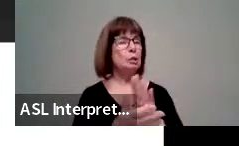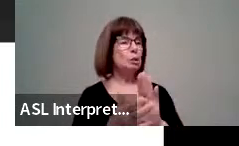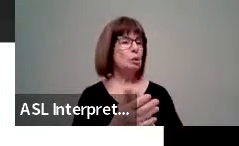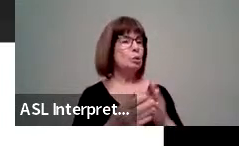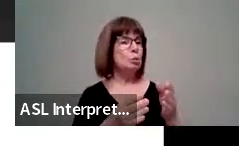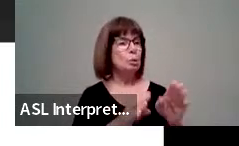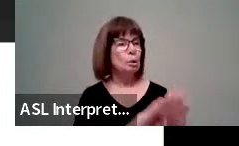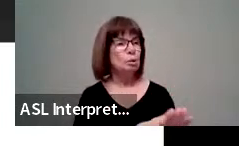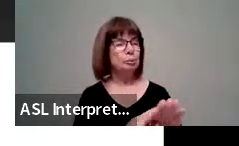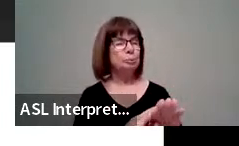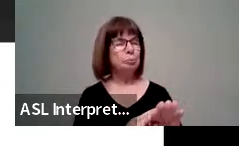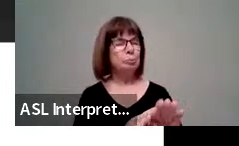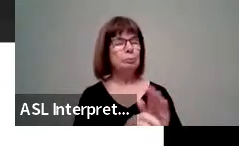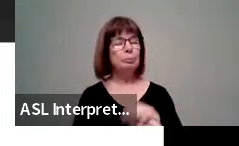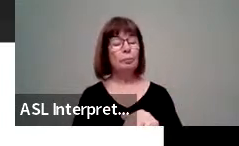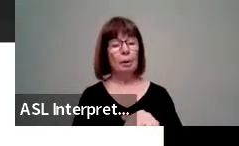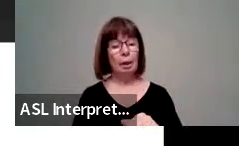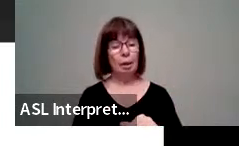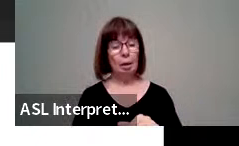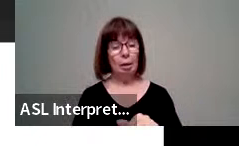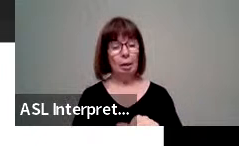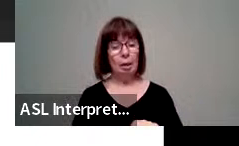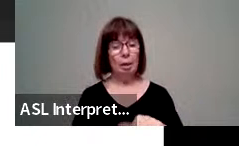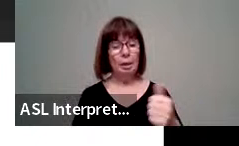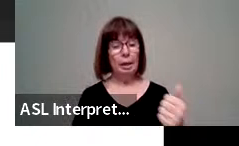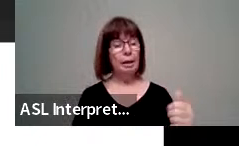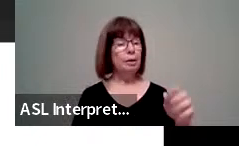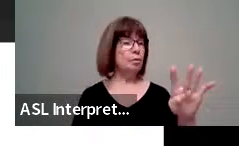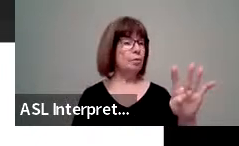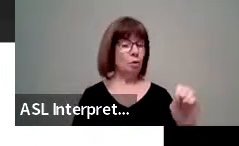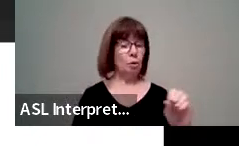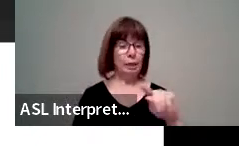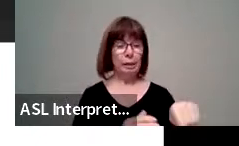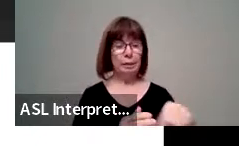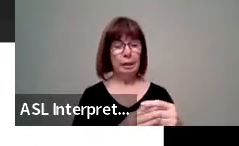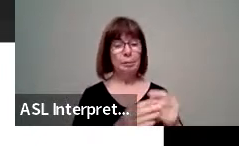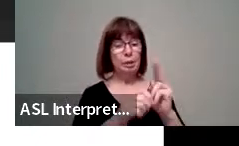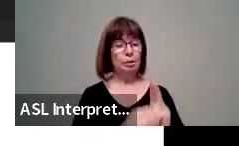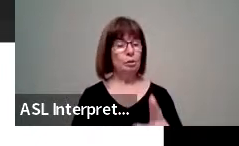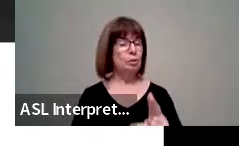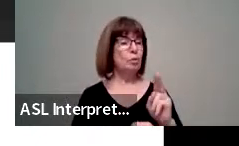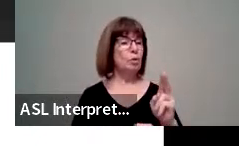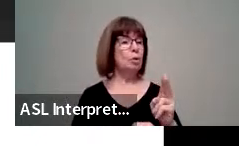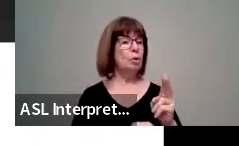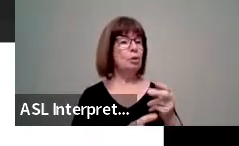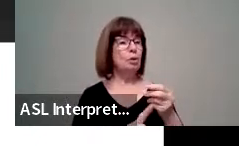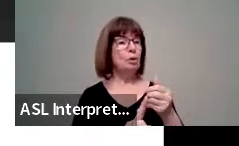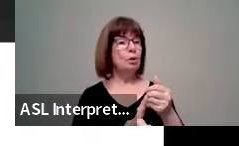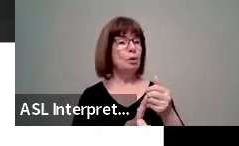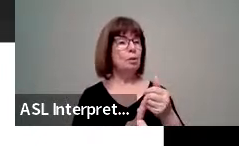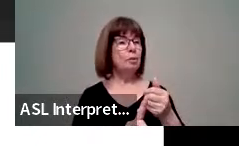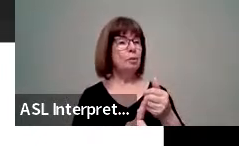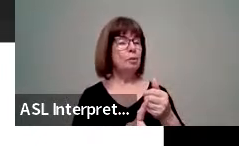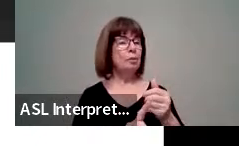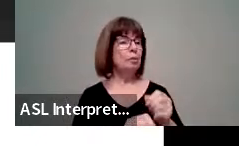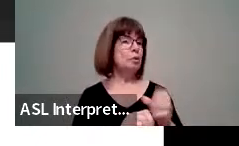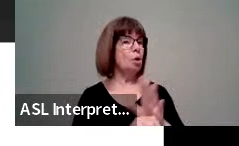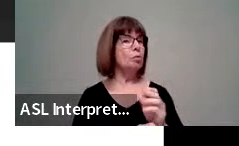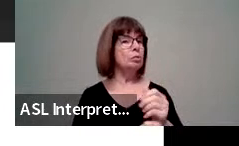childcare disruptions. The remaining 40 hours can only be used for COVID-19 illness.